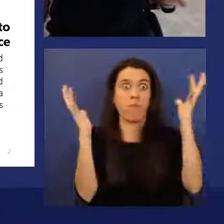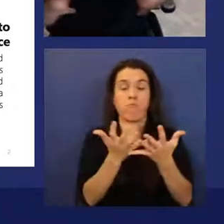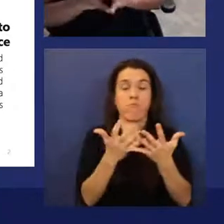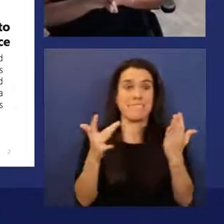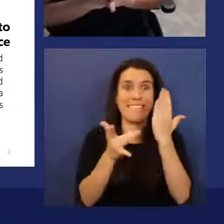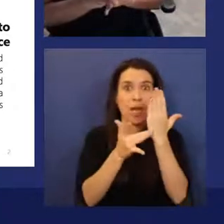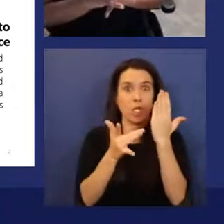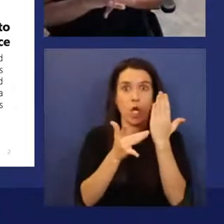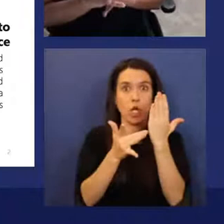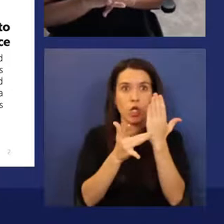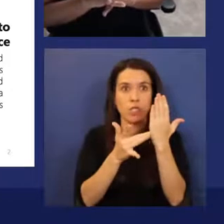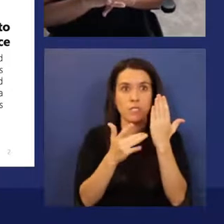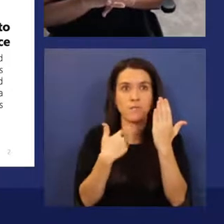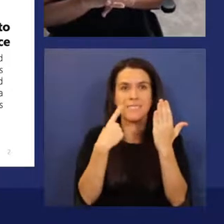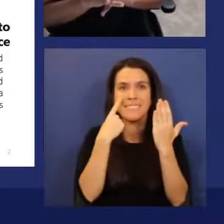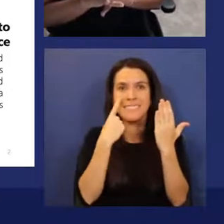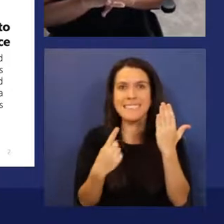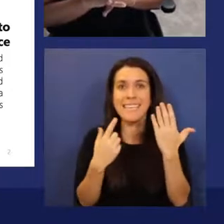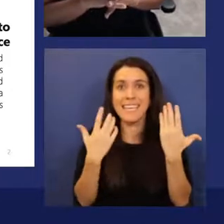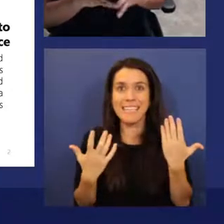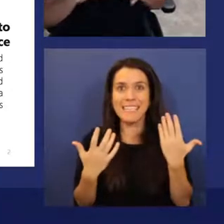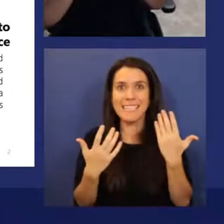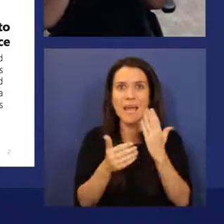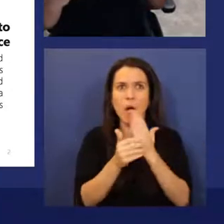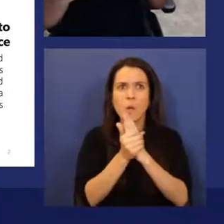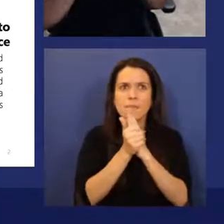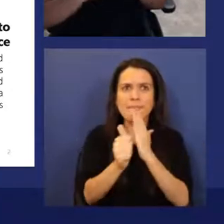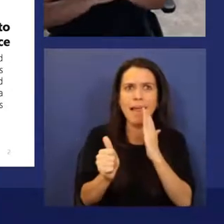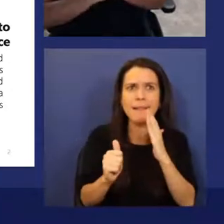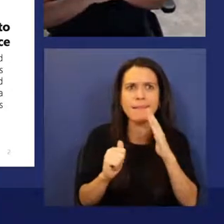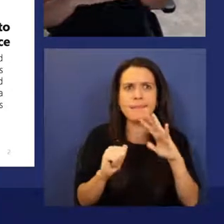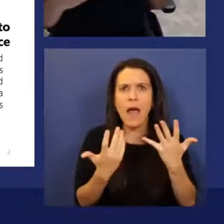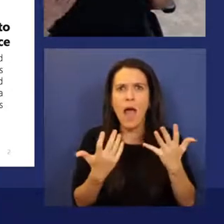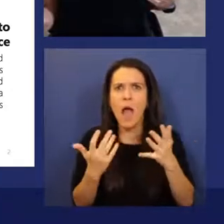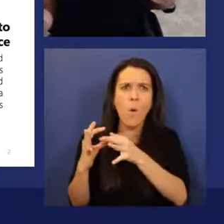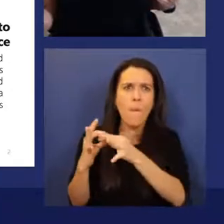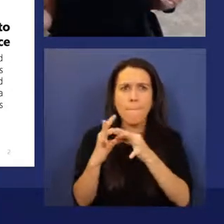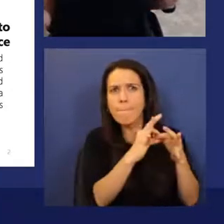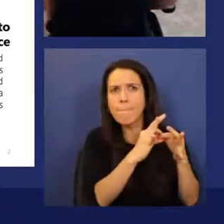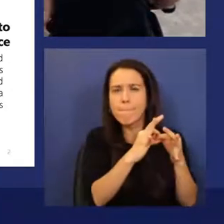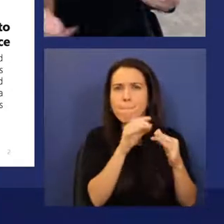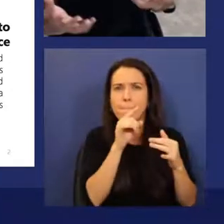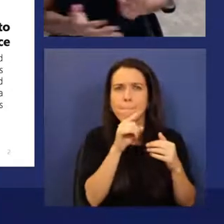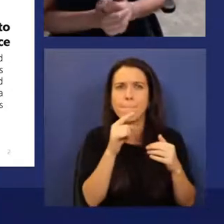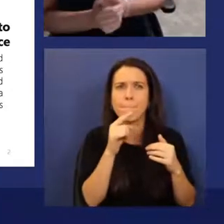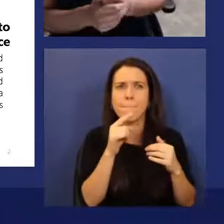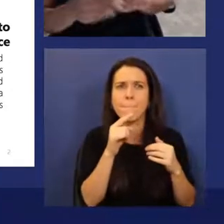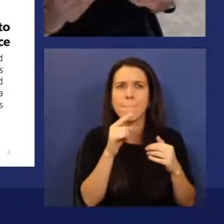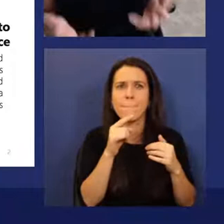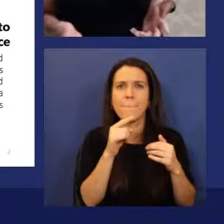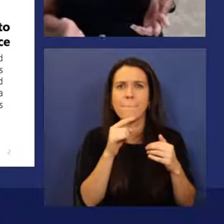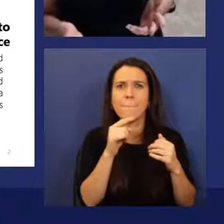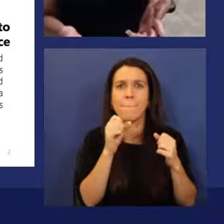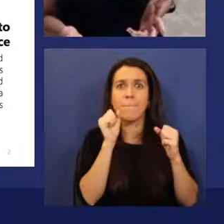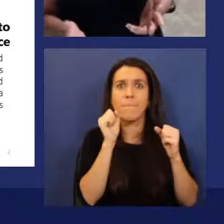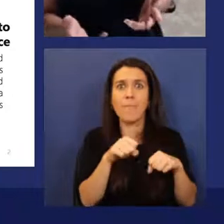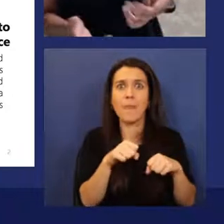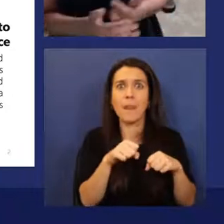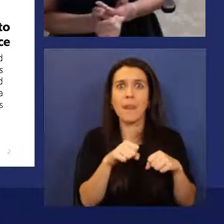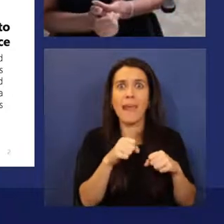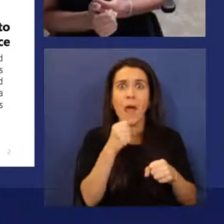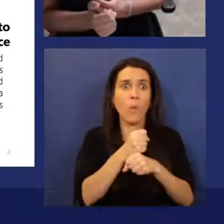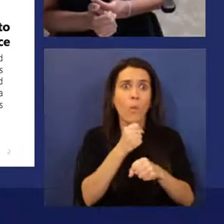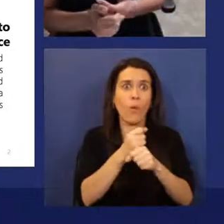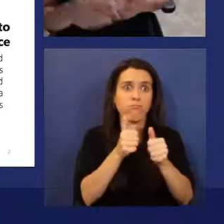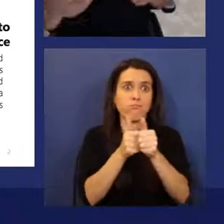All the talents are right now disconnected, and you can actually live anywhere and you can work from